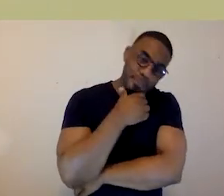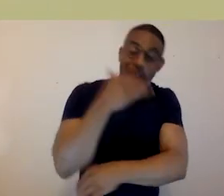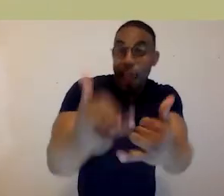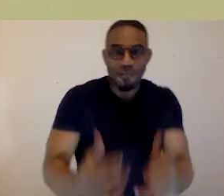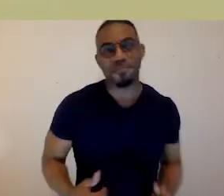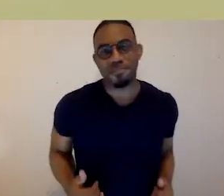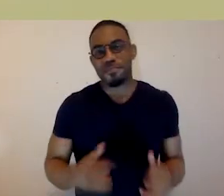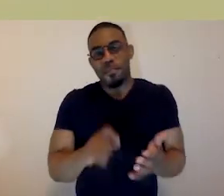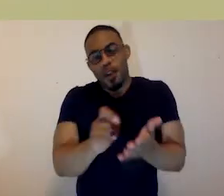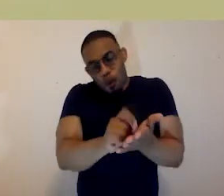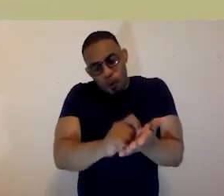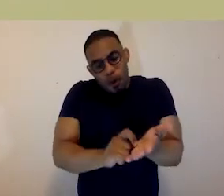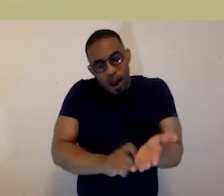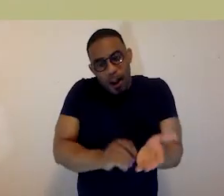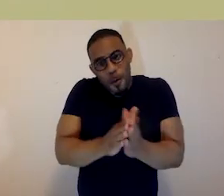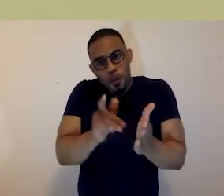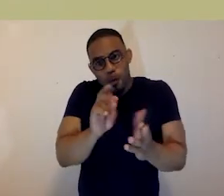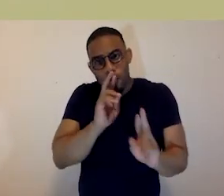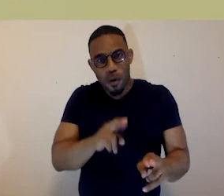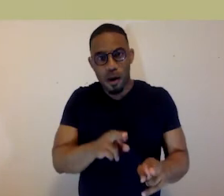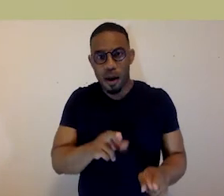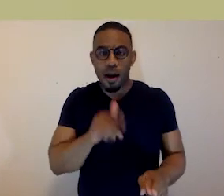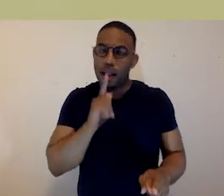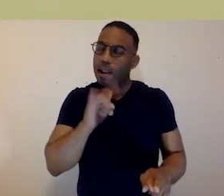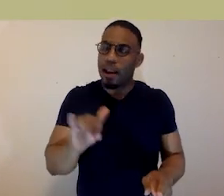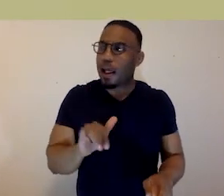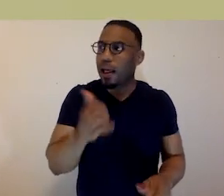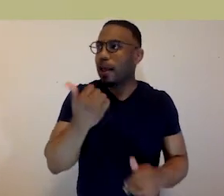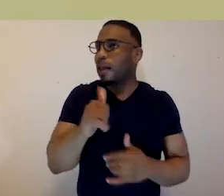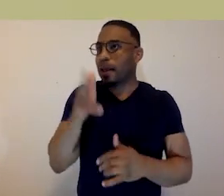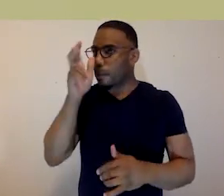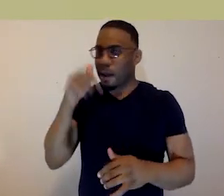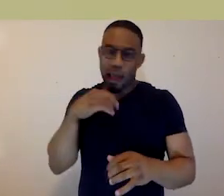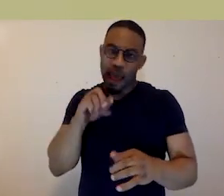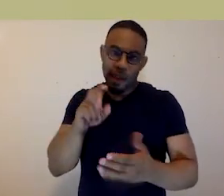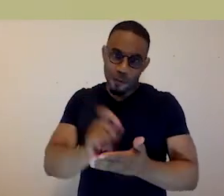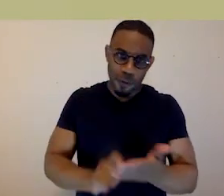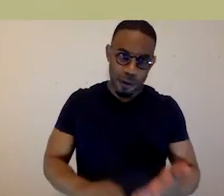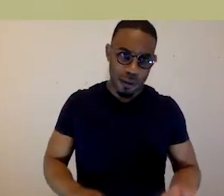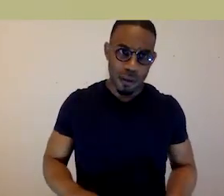Now, writing up this bug report, unlike any bug I've ever written,